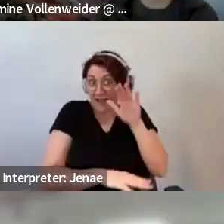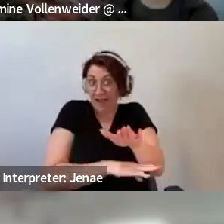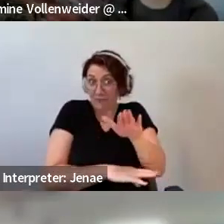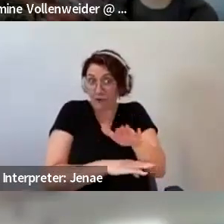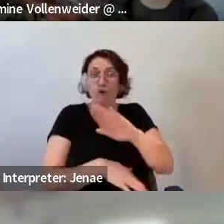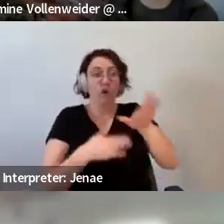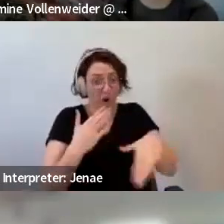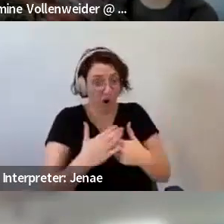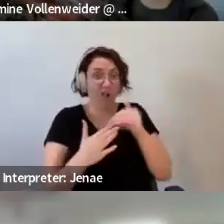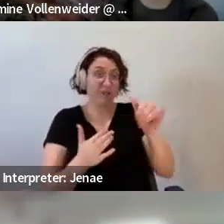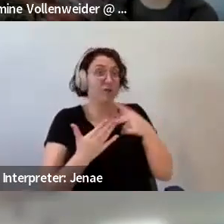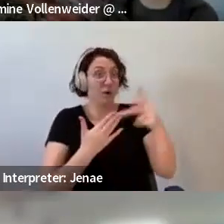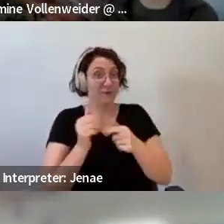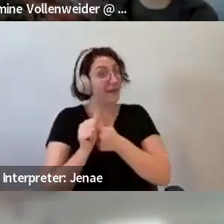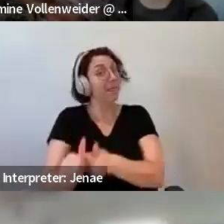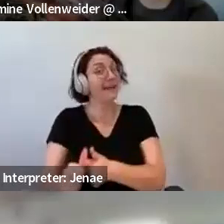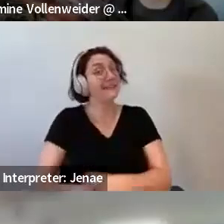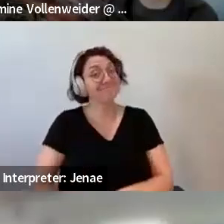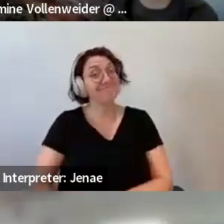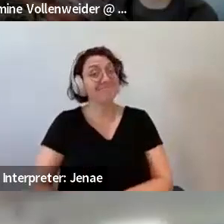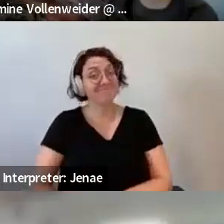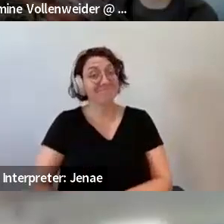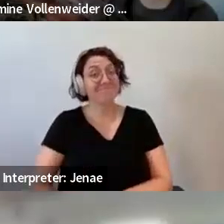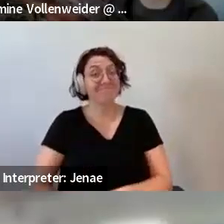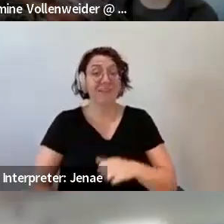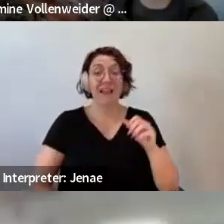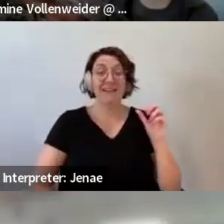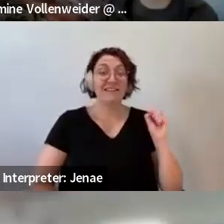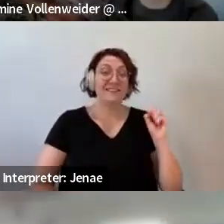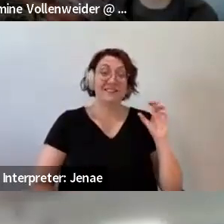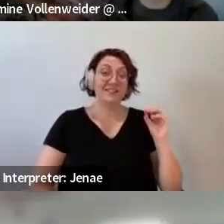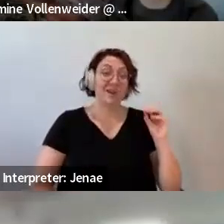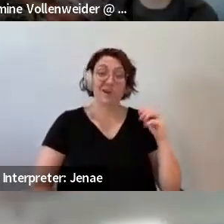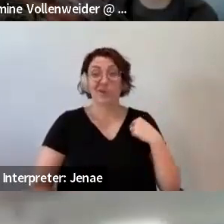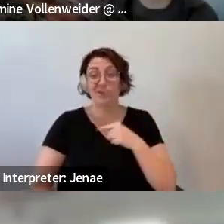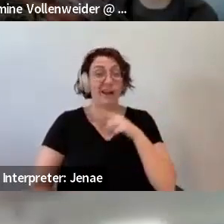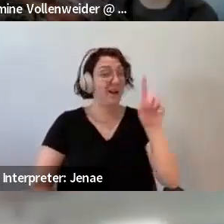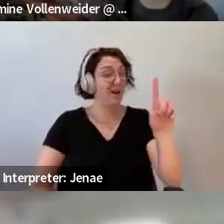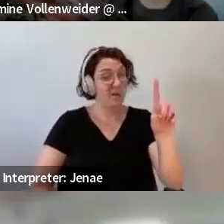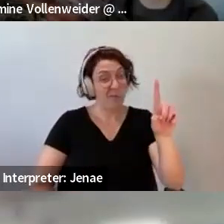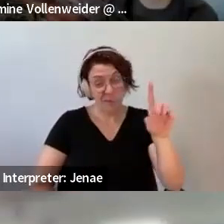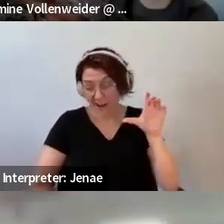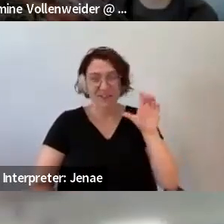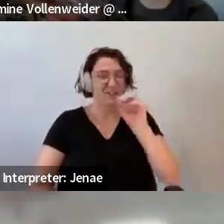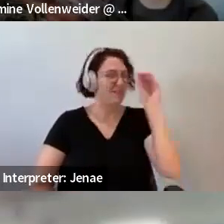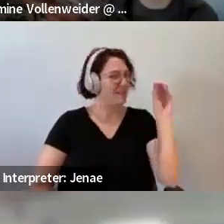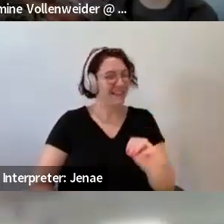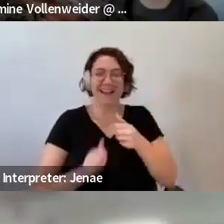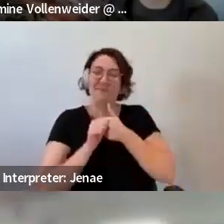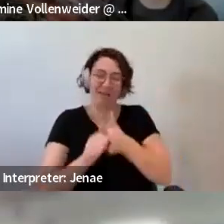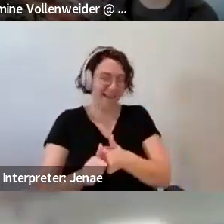of those programs are now compliant. So we are 100% compliant